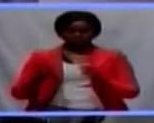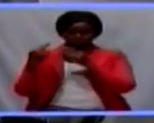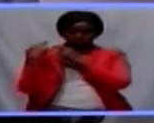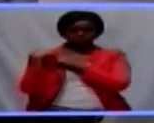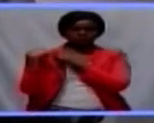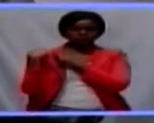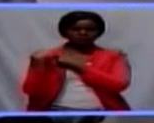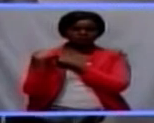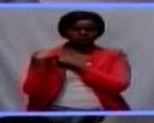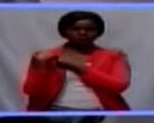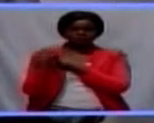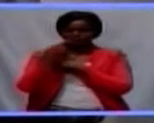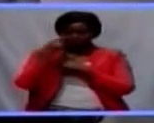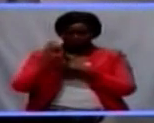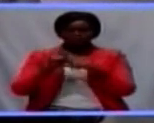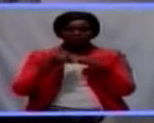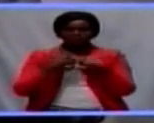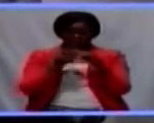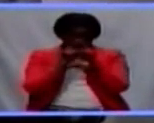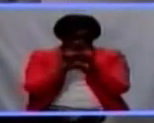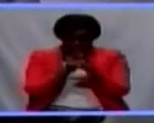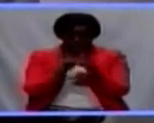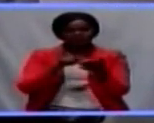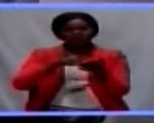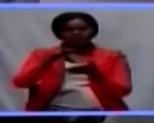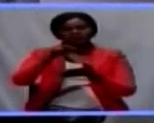responsibility, and it must be an honor to pay tax.